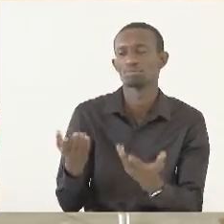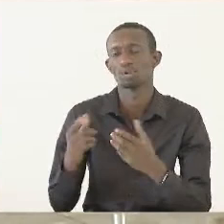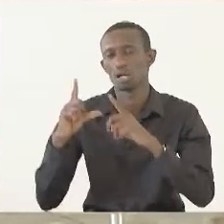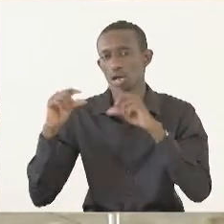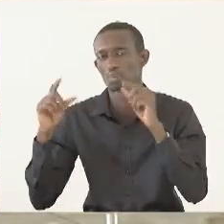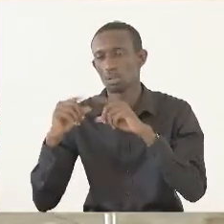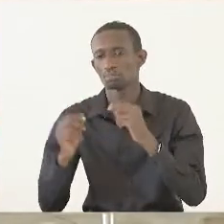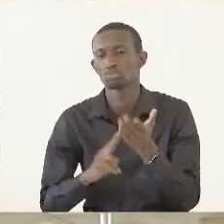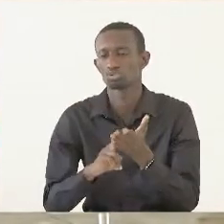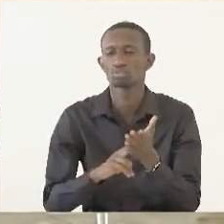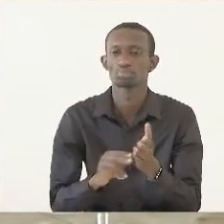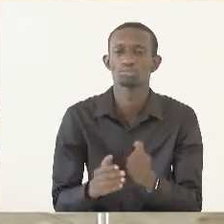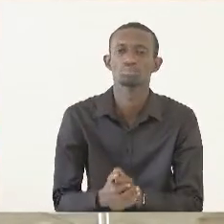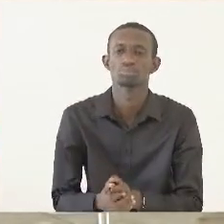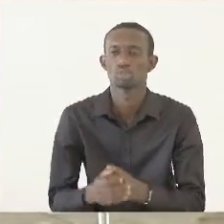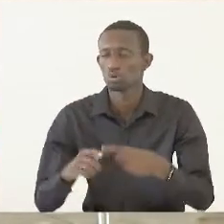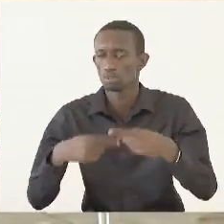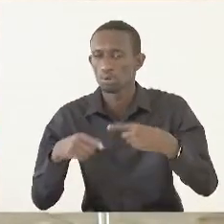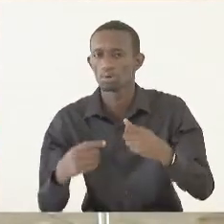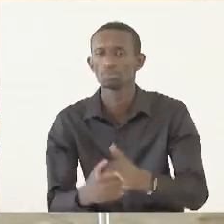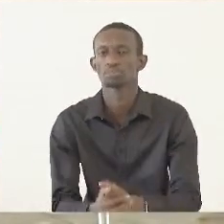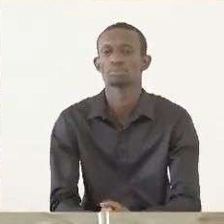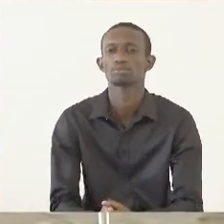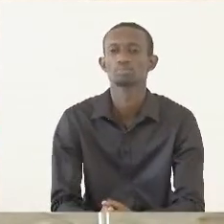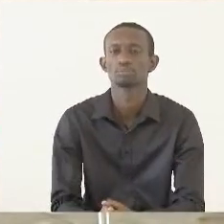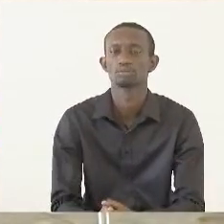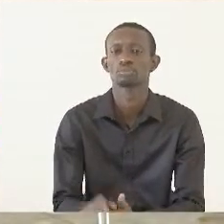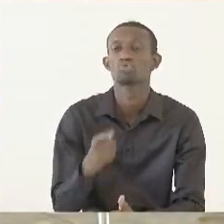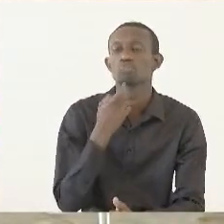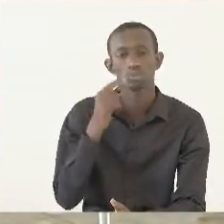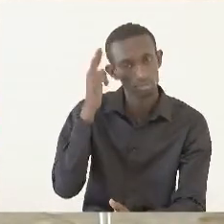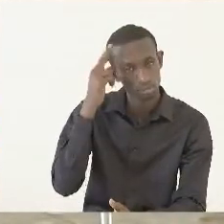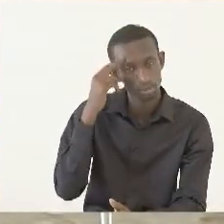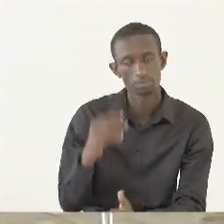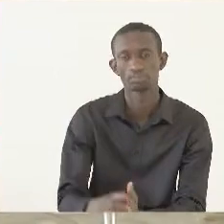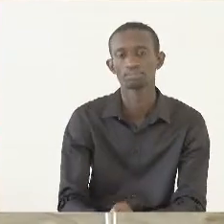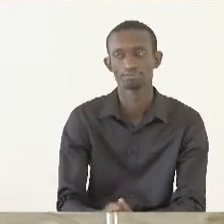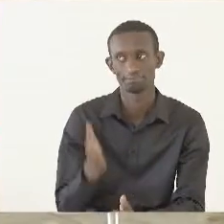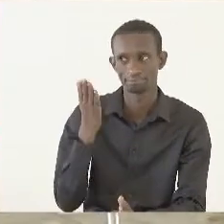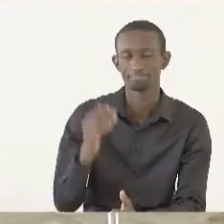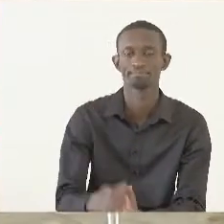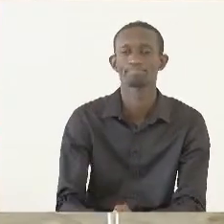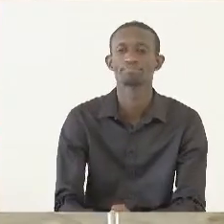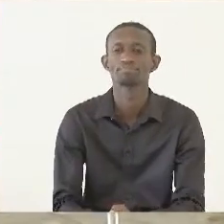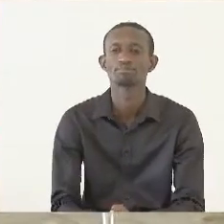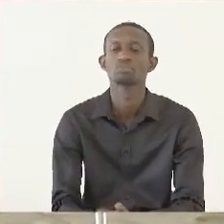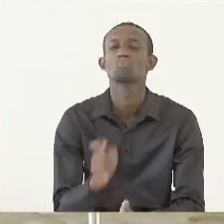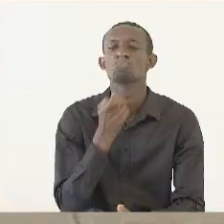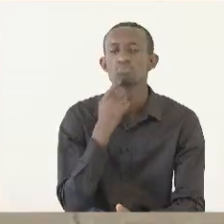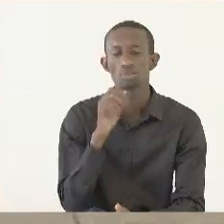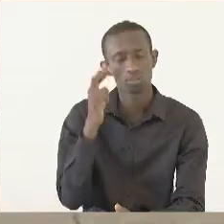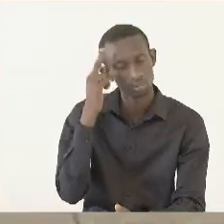we use continuously. So you need to remember that. You need to